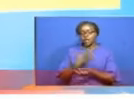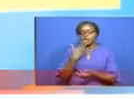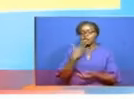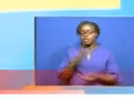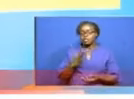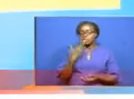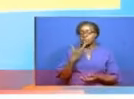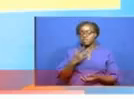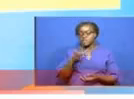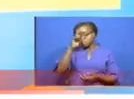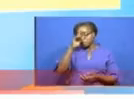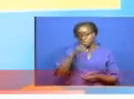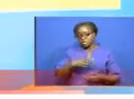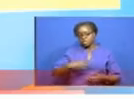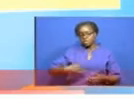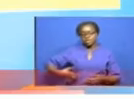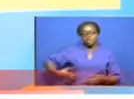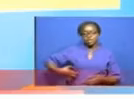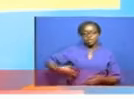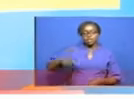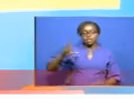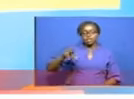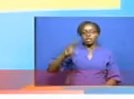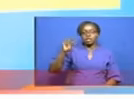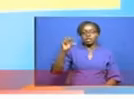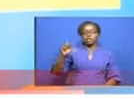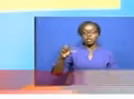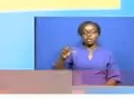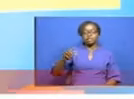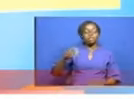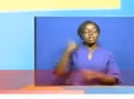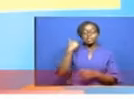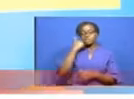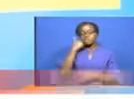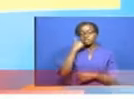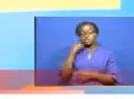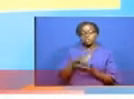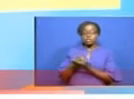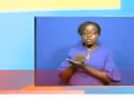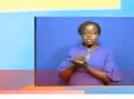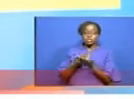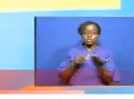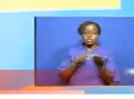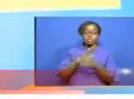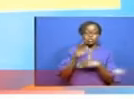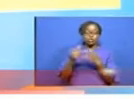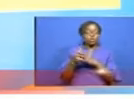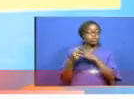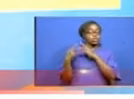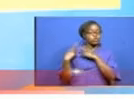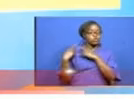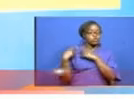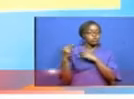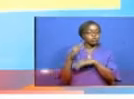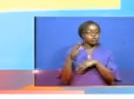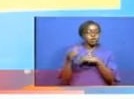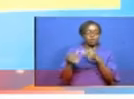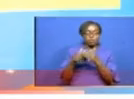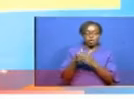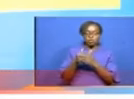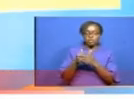lung disease. These conditions are collectively responsible for almost